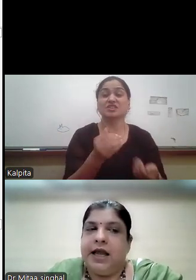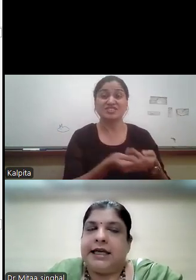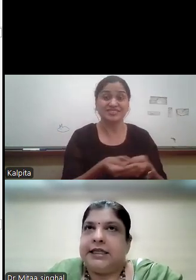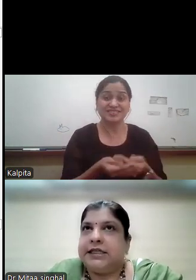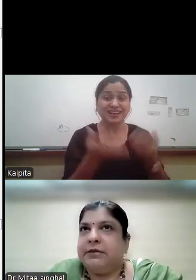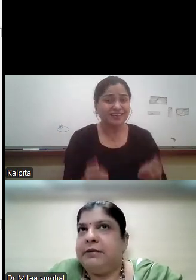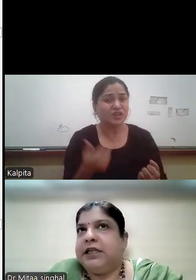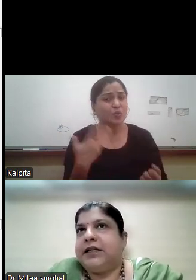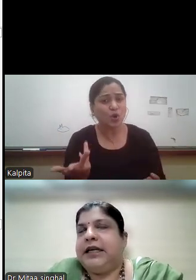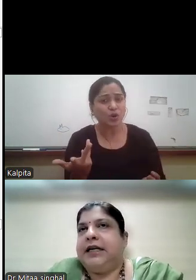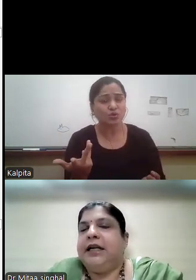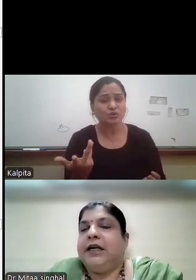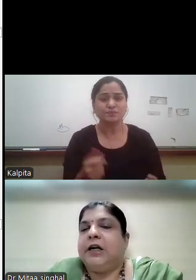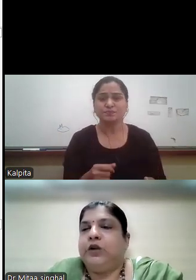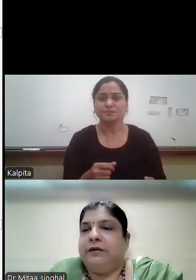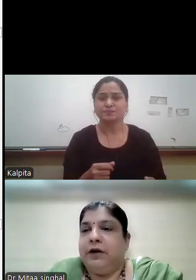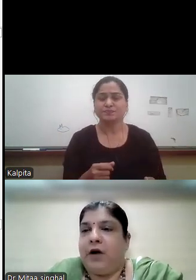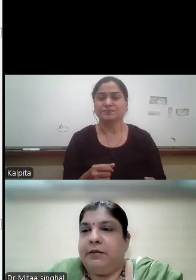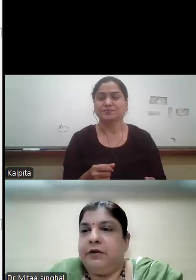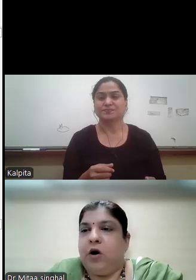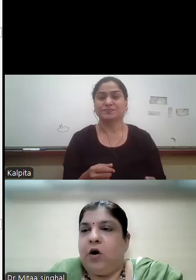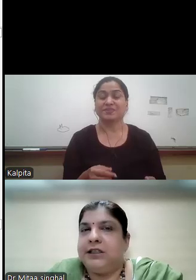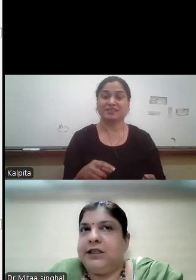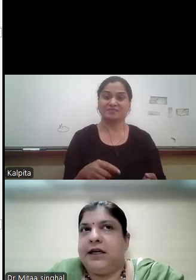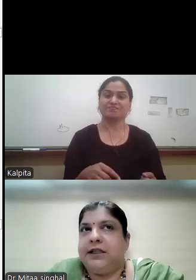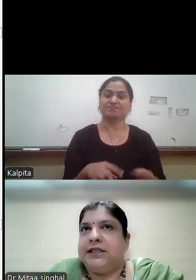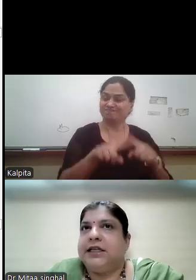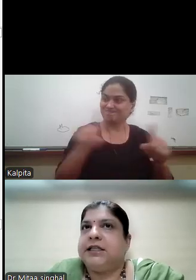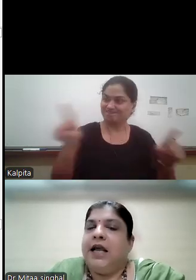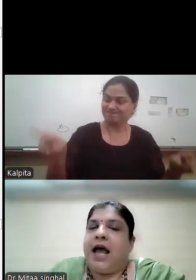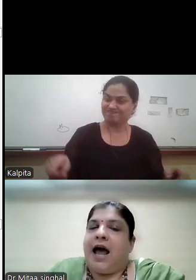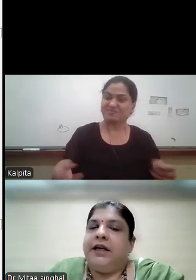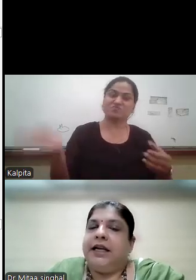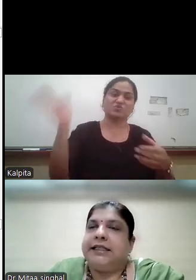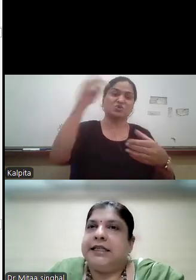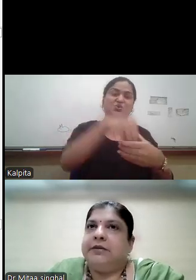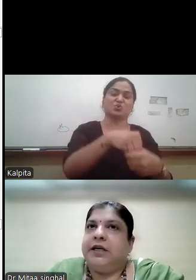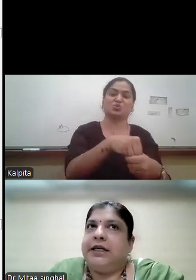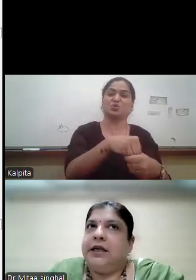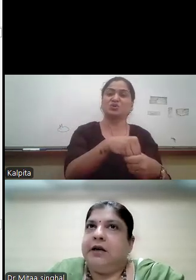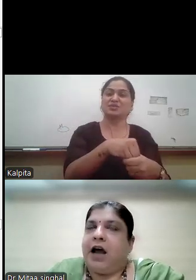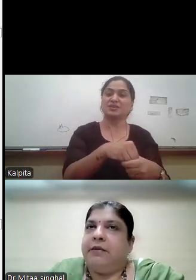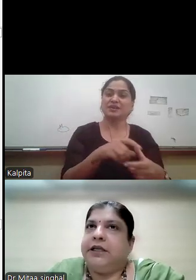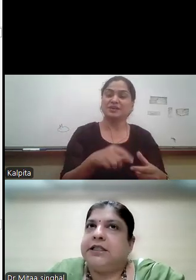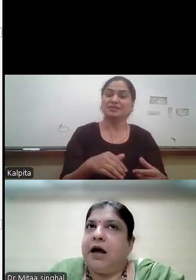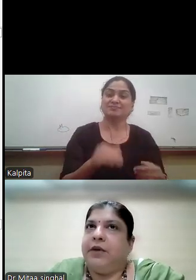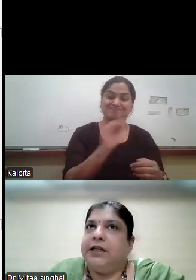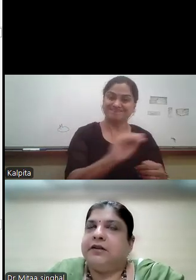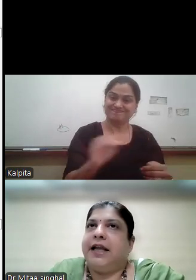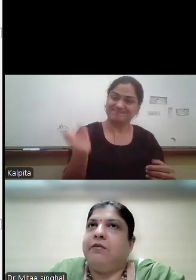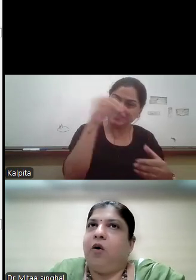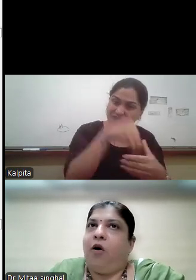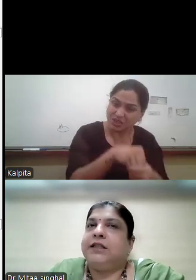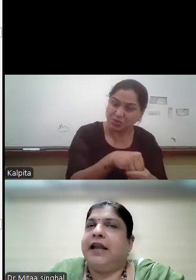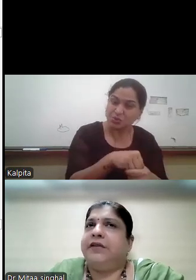accessible. Accessible means creating an inclusive environment. We all see that these days having an accessibility environment is